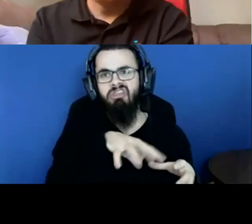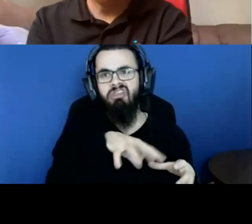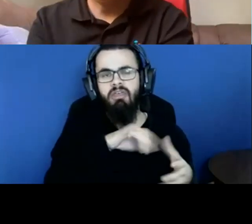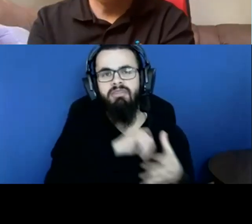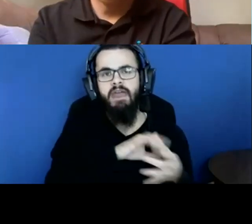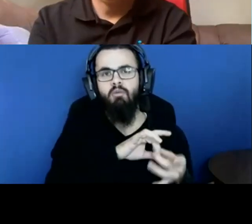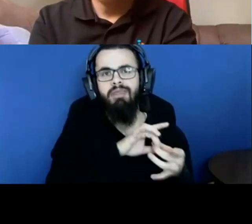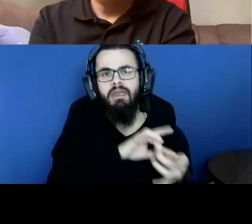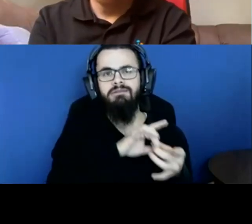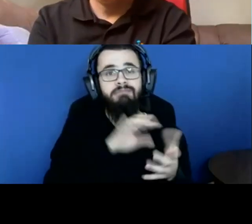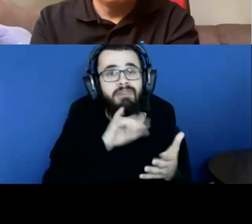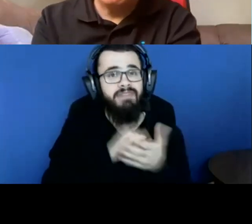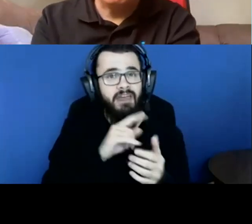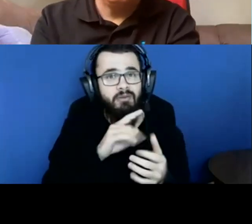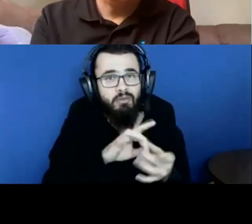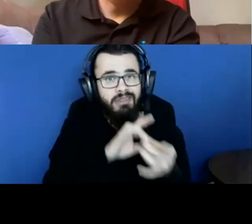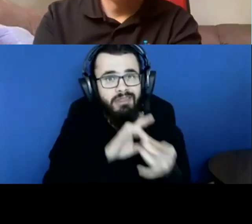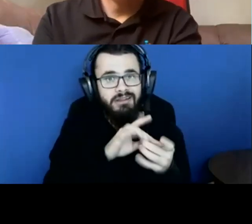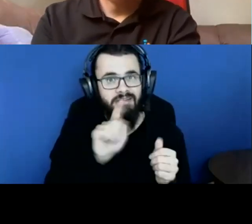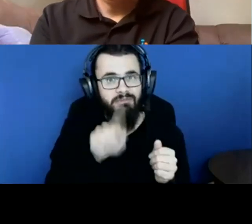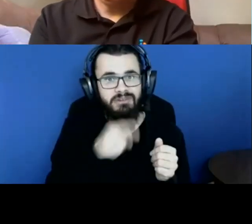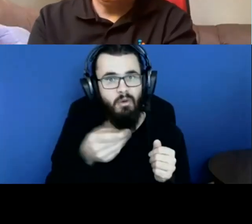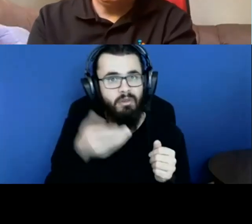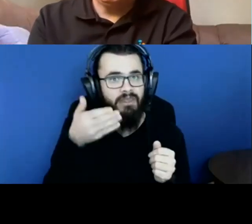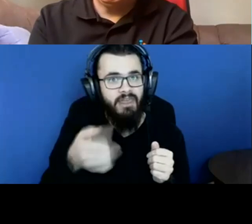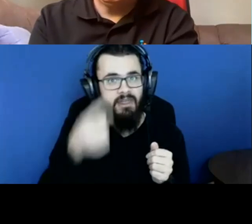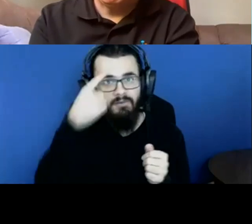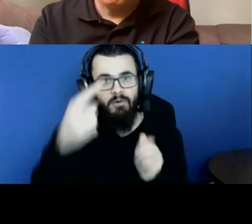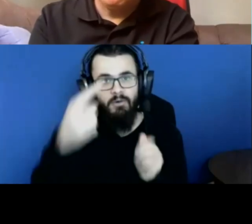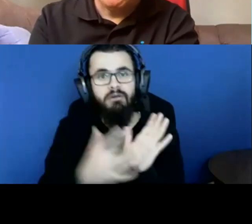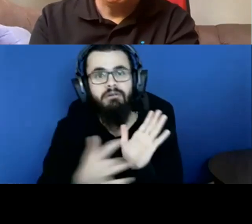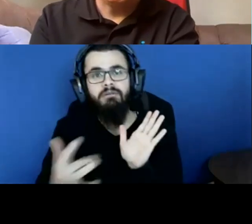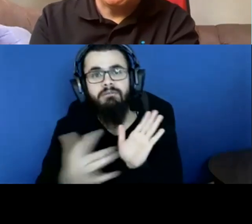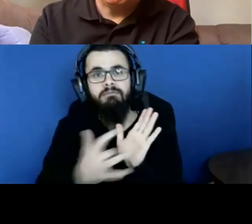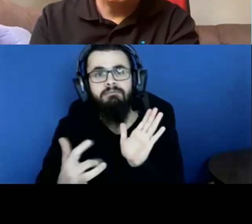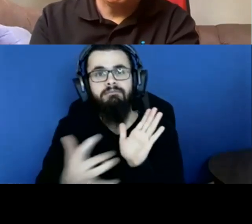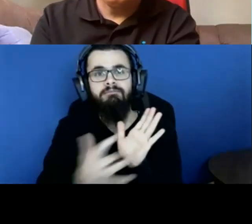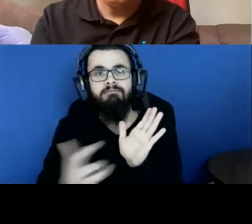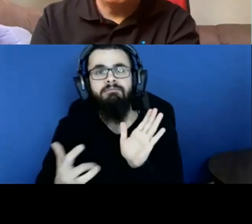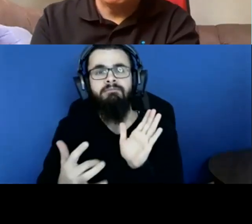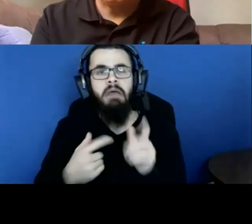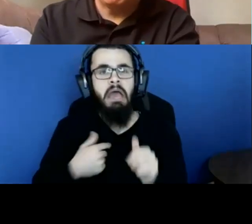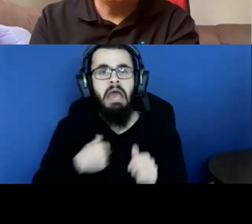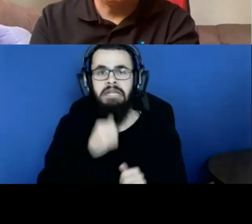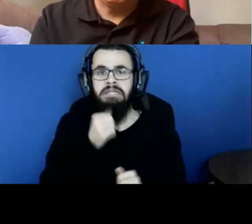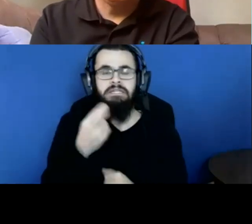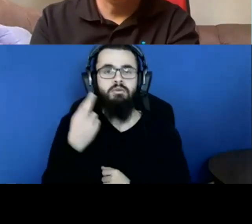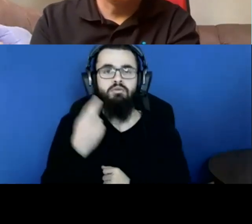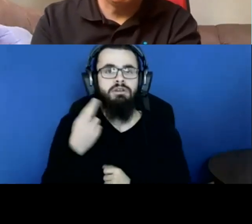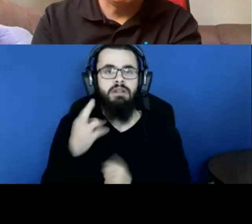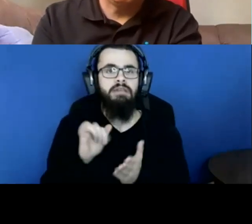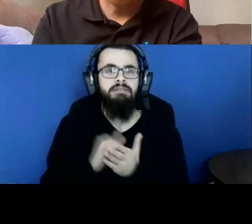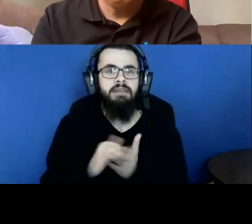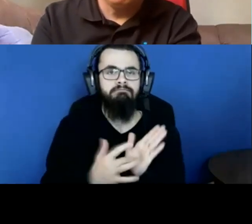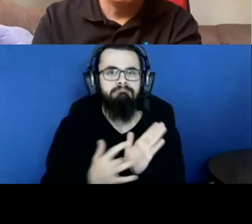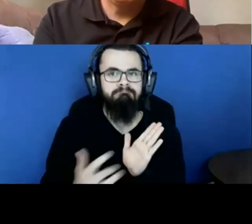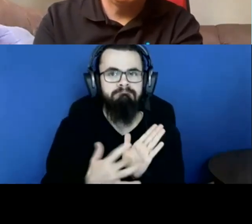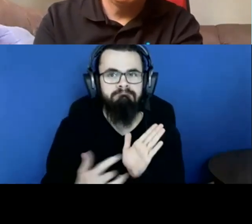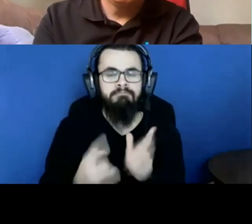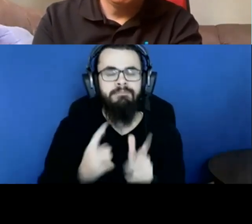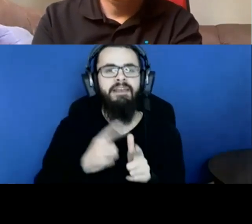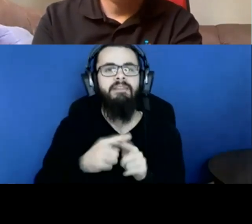for something for nothing. And I realized that my mental health was getting